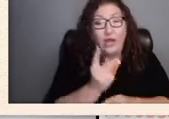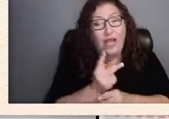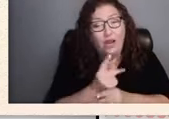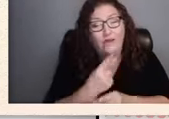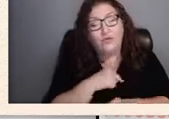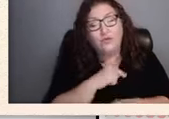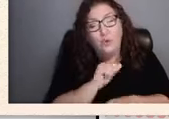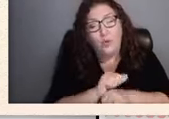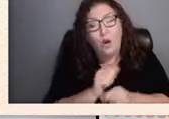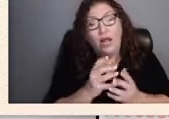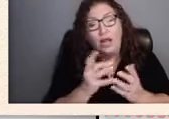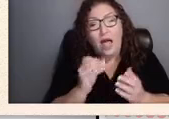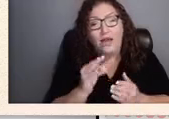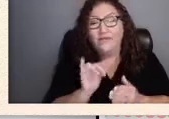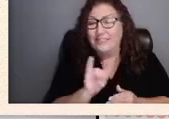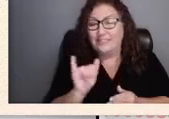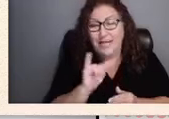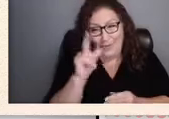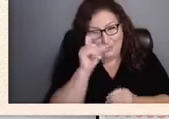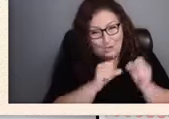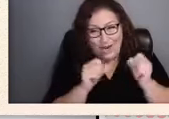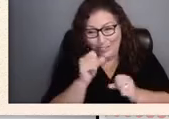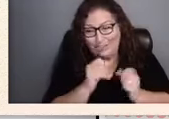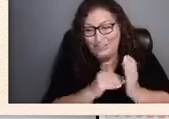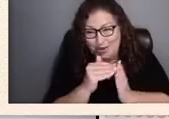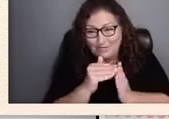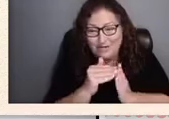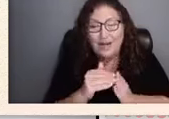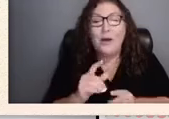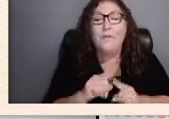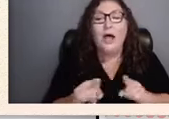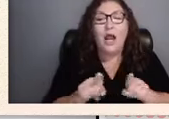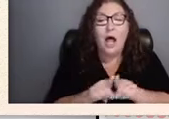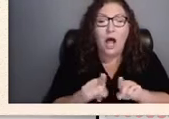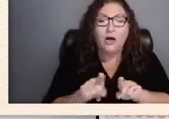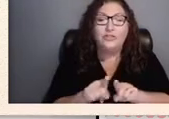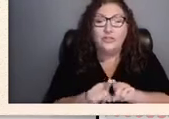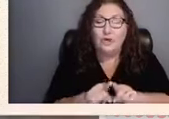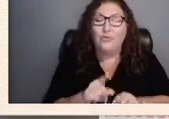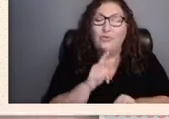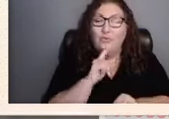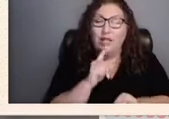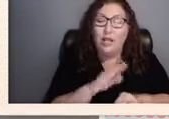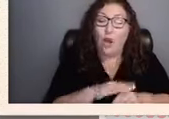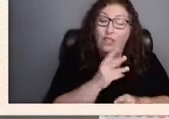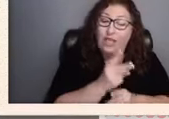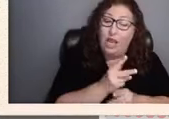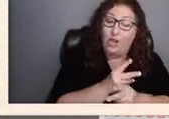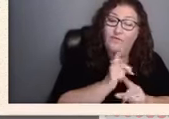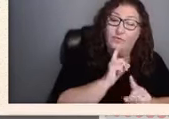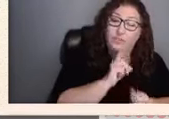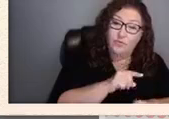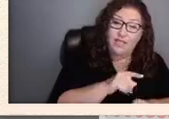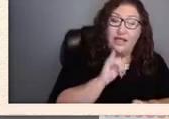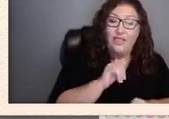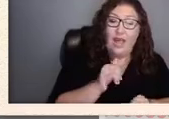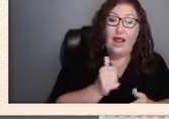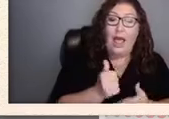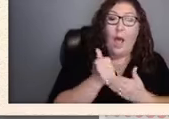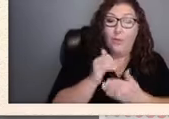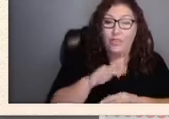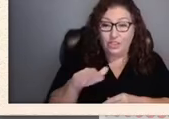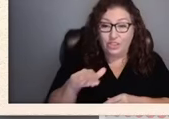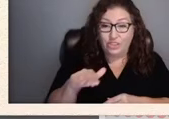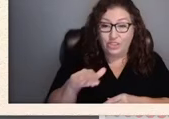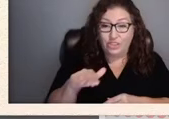same strategies oftentimes, but also very fundamentally on the caregiver responses that are helping the child to manage their strong